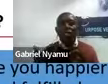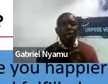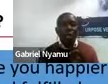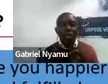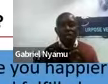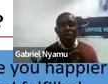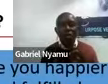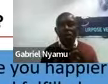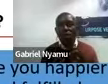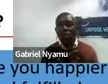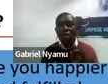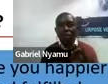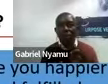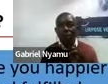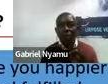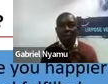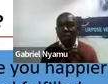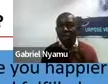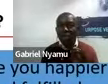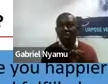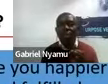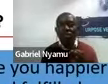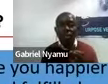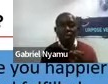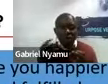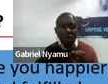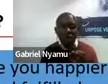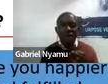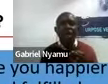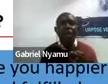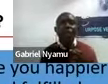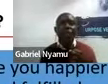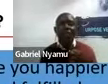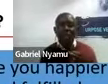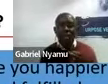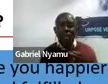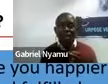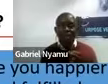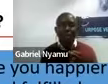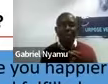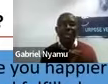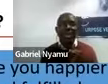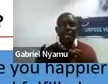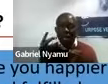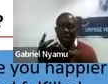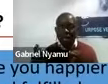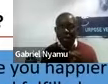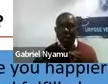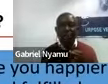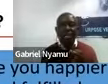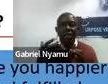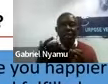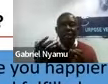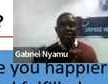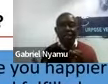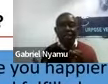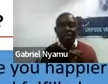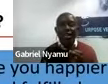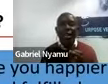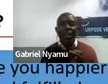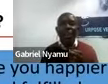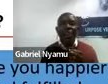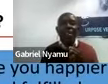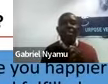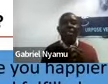don't drift in relationship because of some personal and maybe selfish issues, and mostly we ruin our relationship. Resilience also, in terms of our